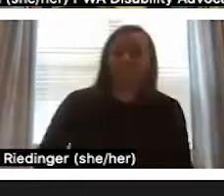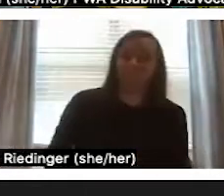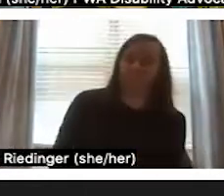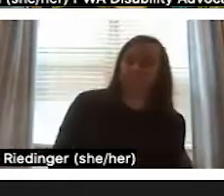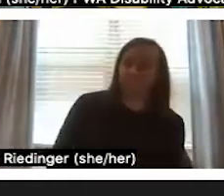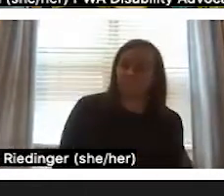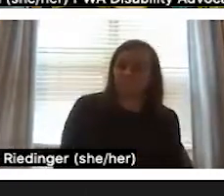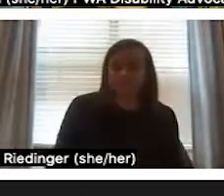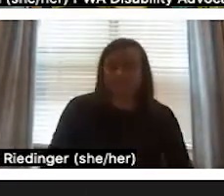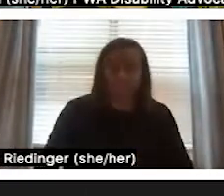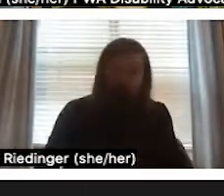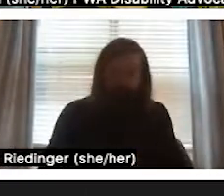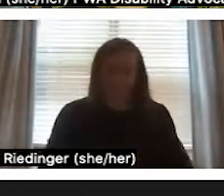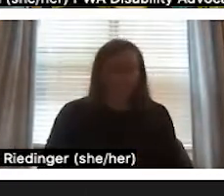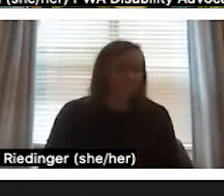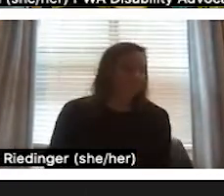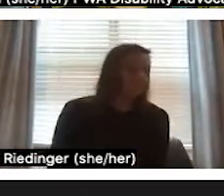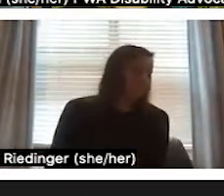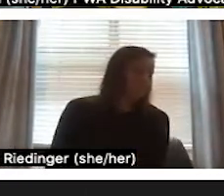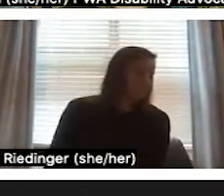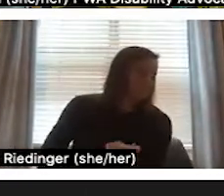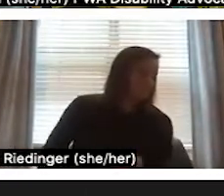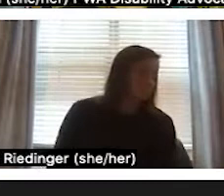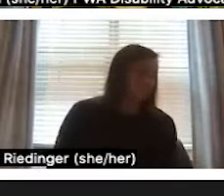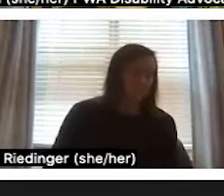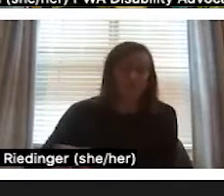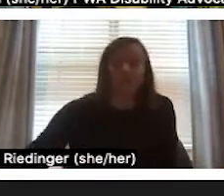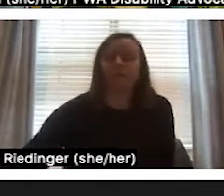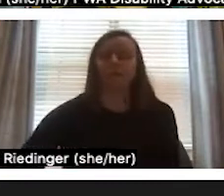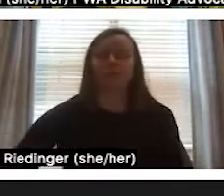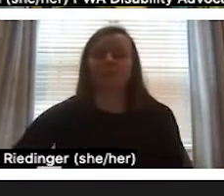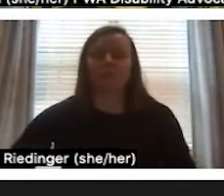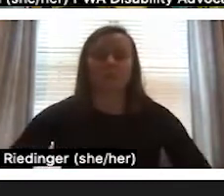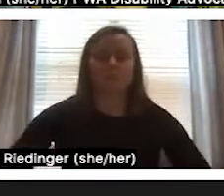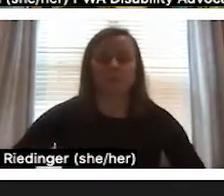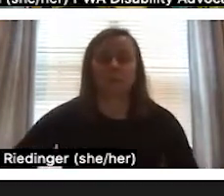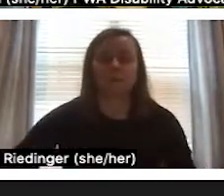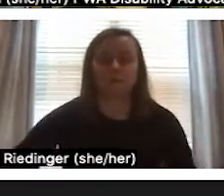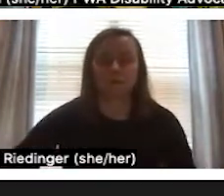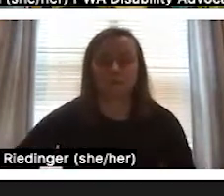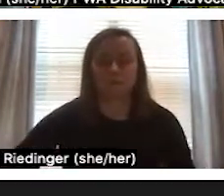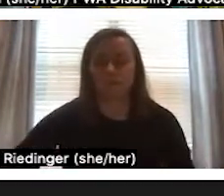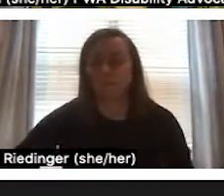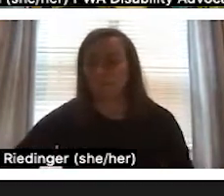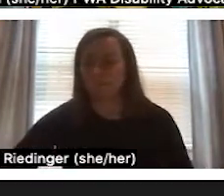have a nice, cozy group here. I think we'll have a great discussion. Our goals